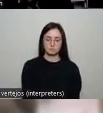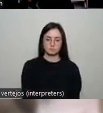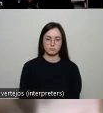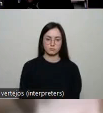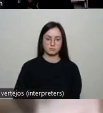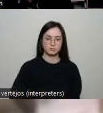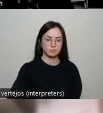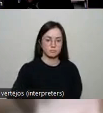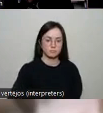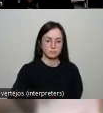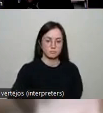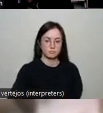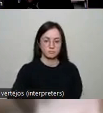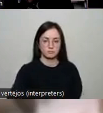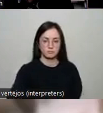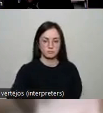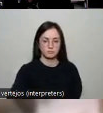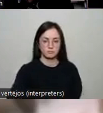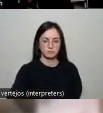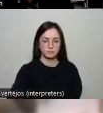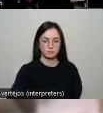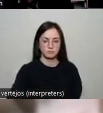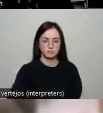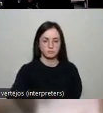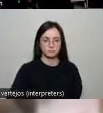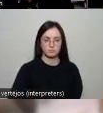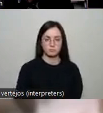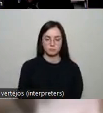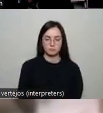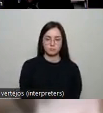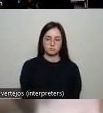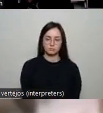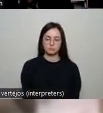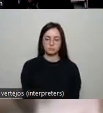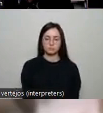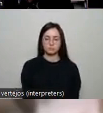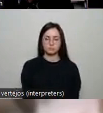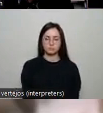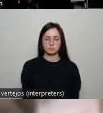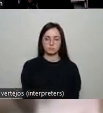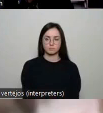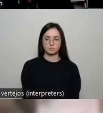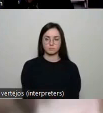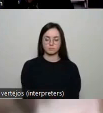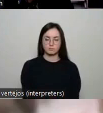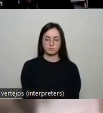Tatiana, Batija or Vida? Who's going to give us some feedback?